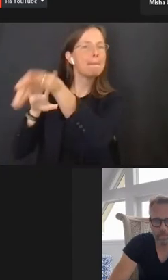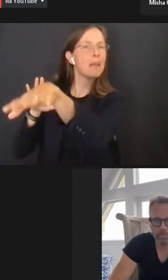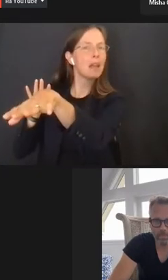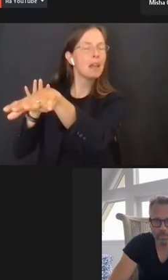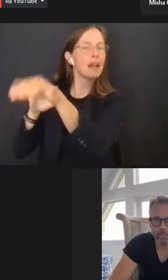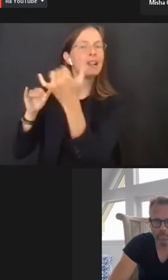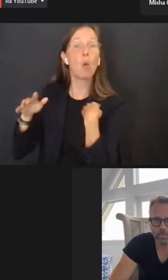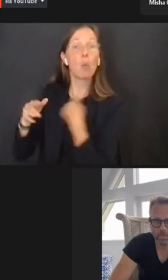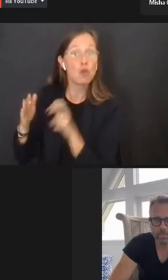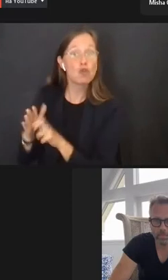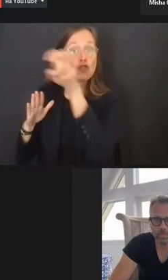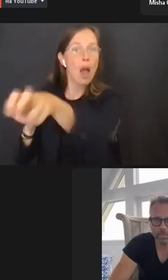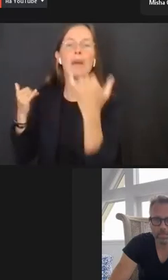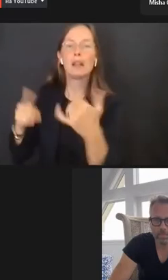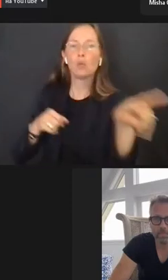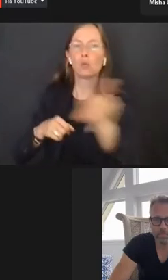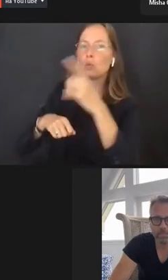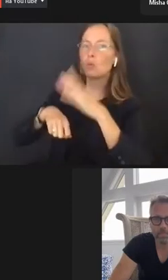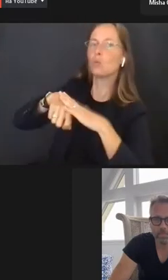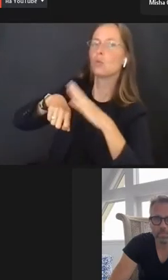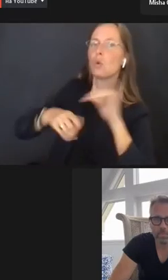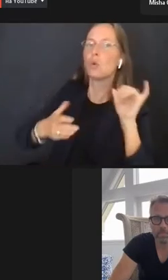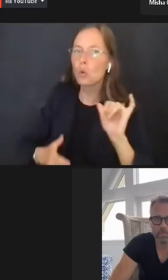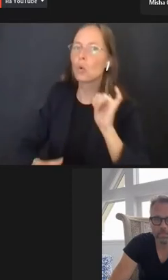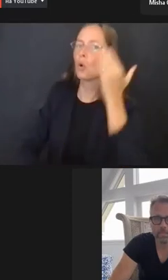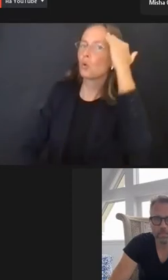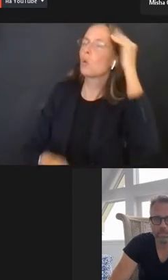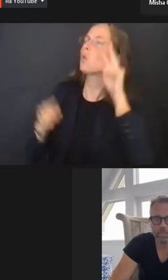audience knows it's coming. They're anticipating it.